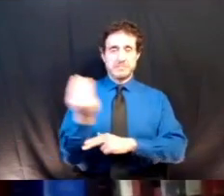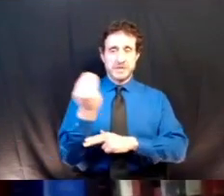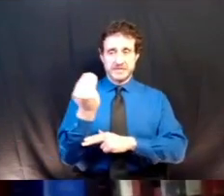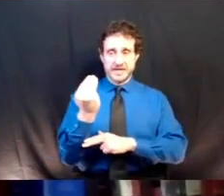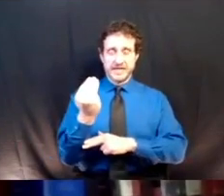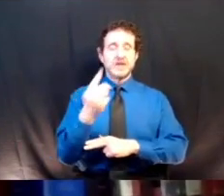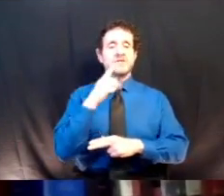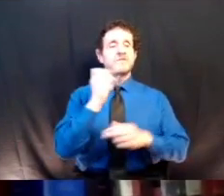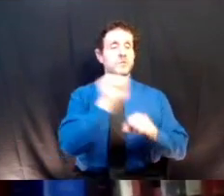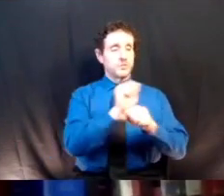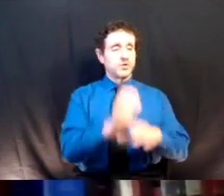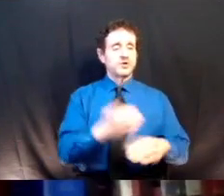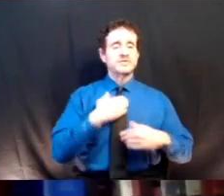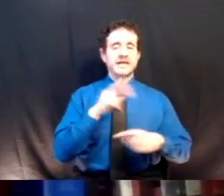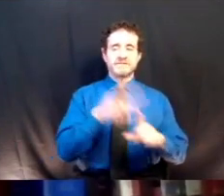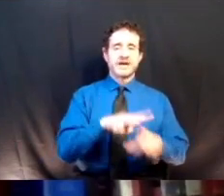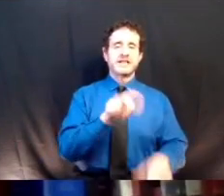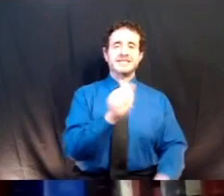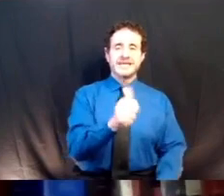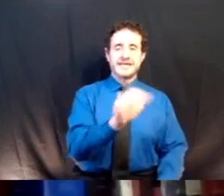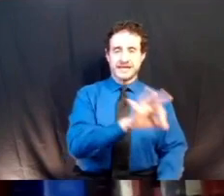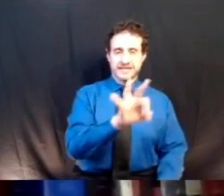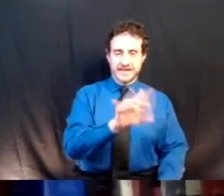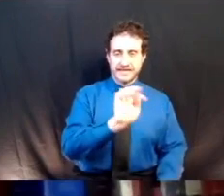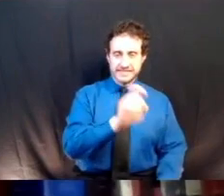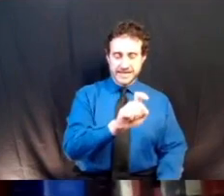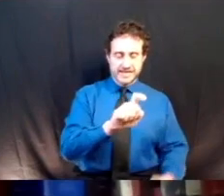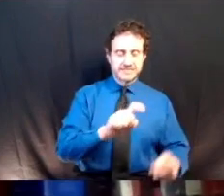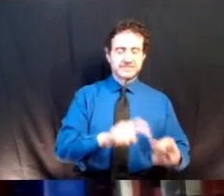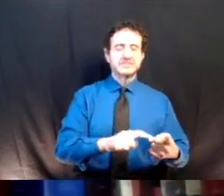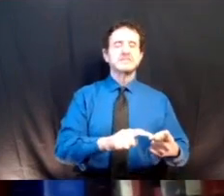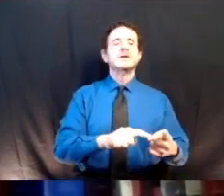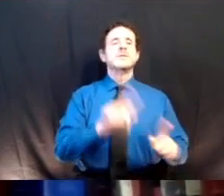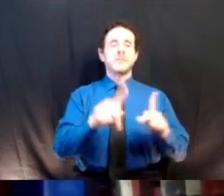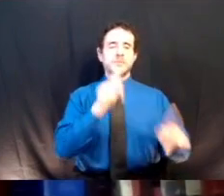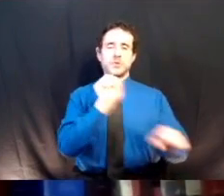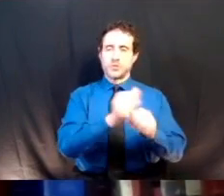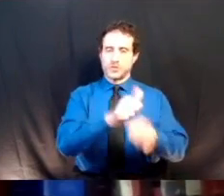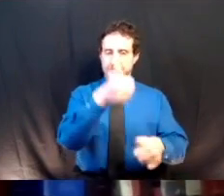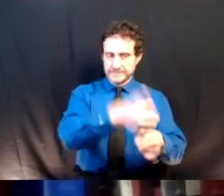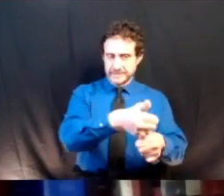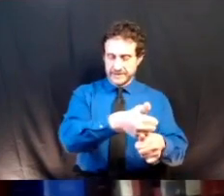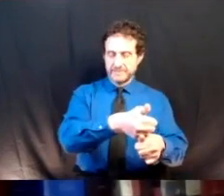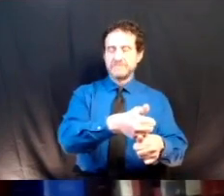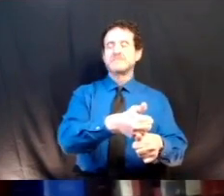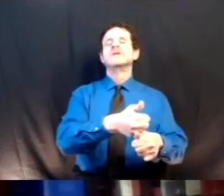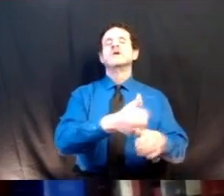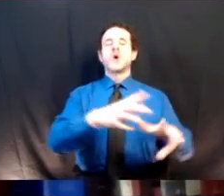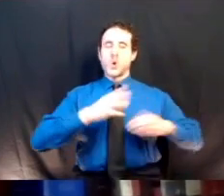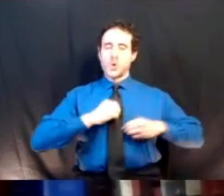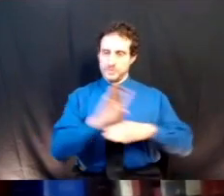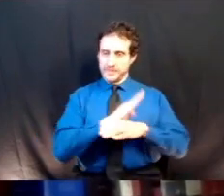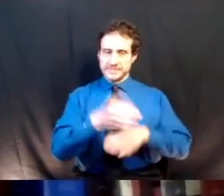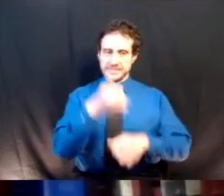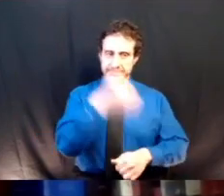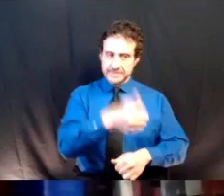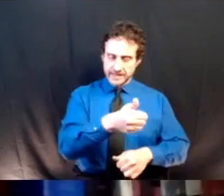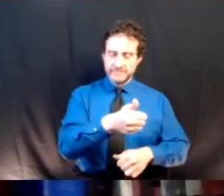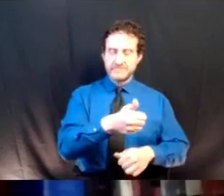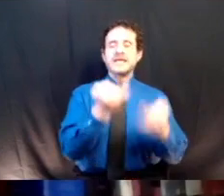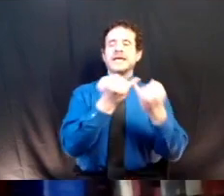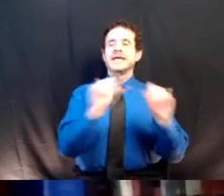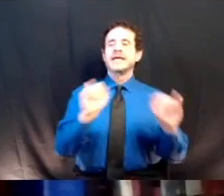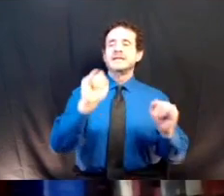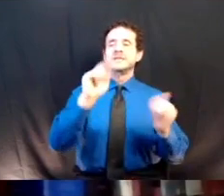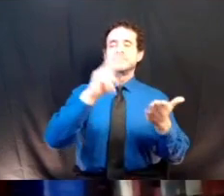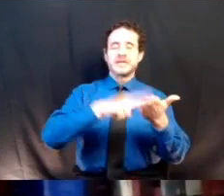workers, self-employed individuals, sole proprietors, independent contractors, and many others who don't normally qualify